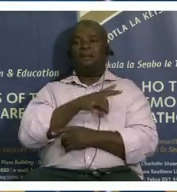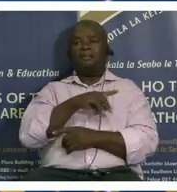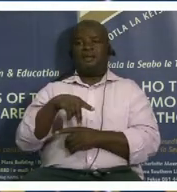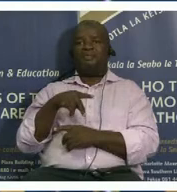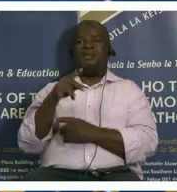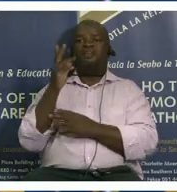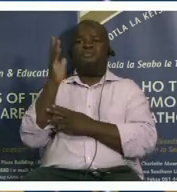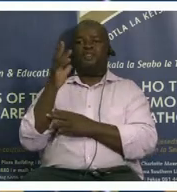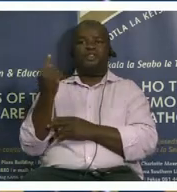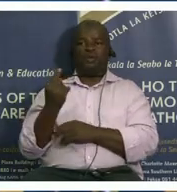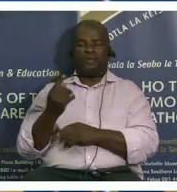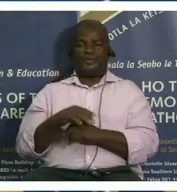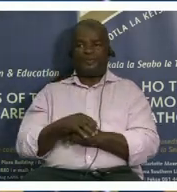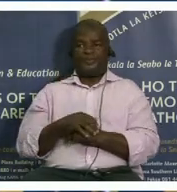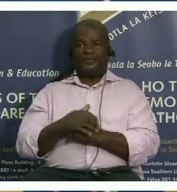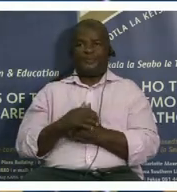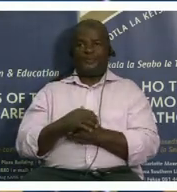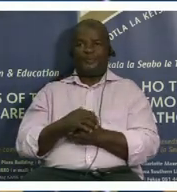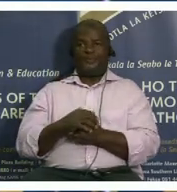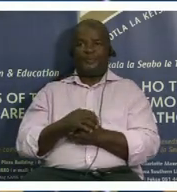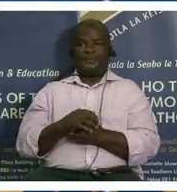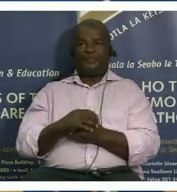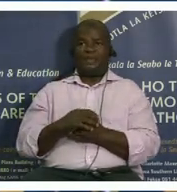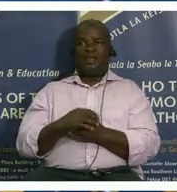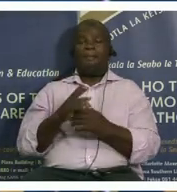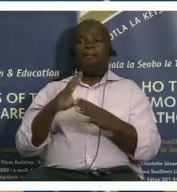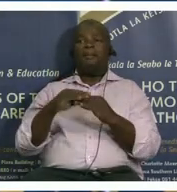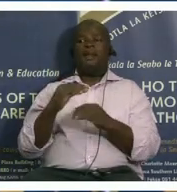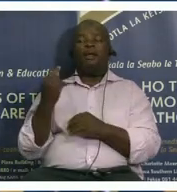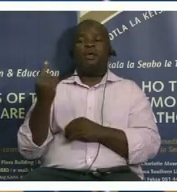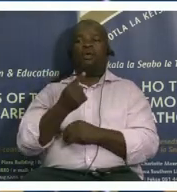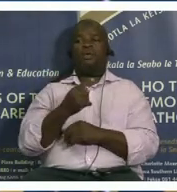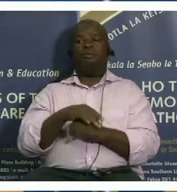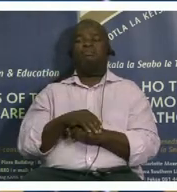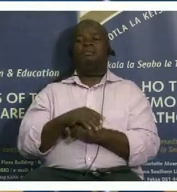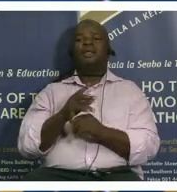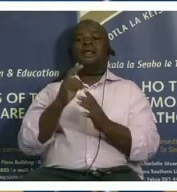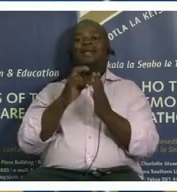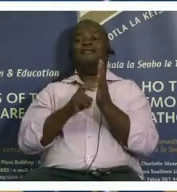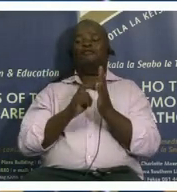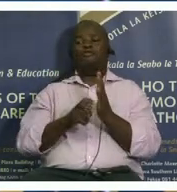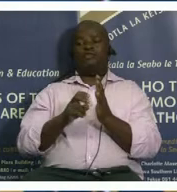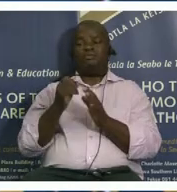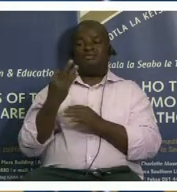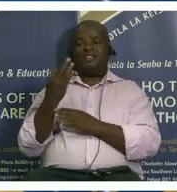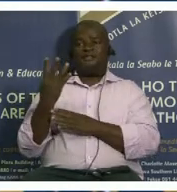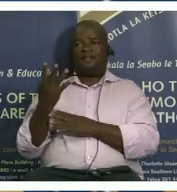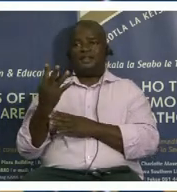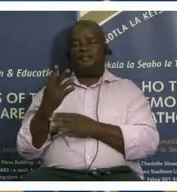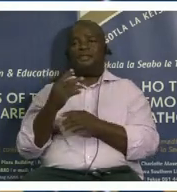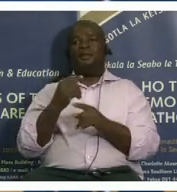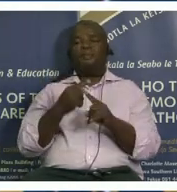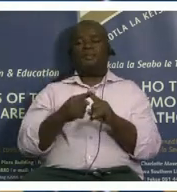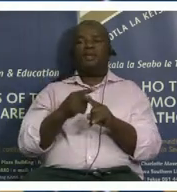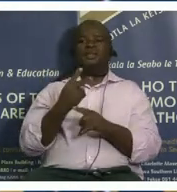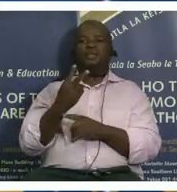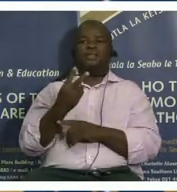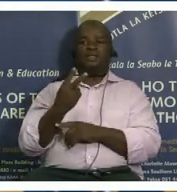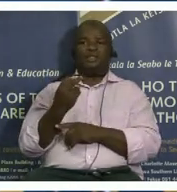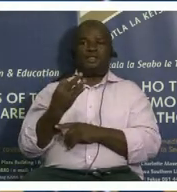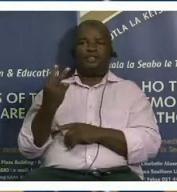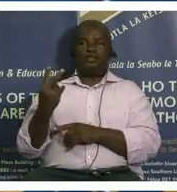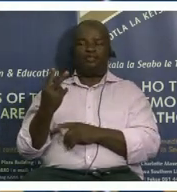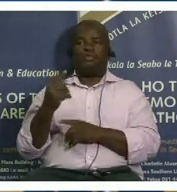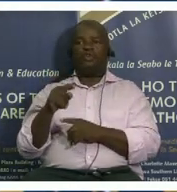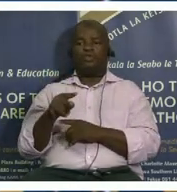the Province Address. Honorable members, Rules 35 and